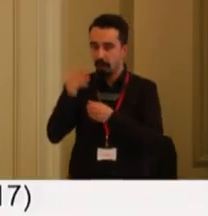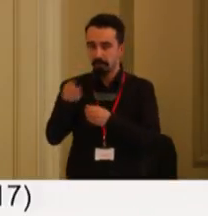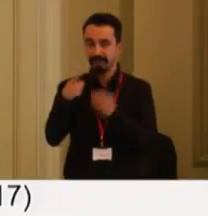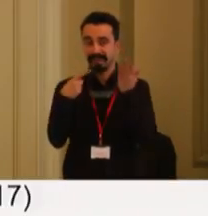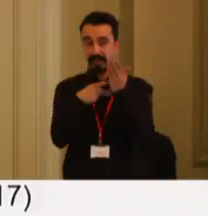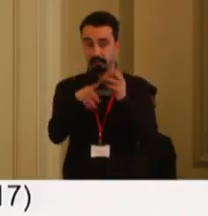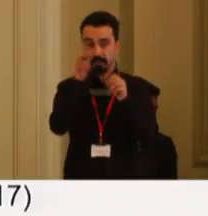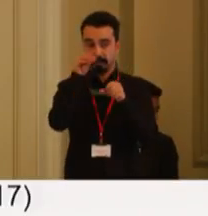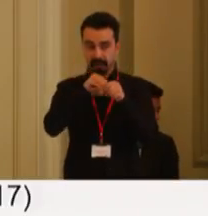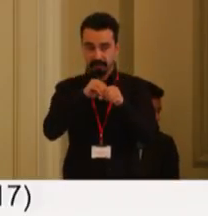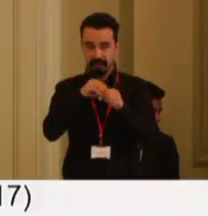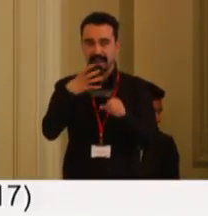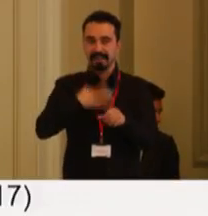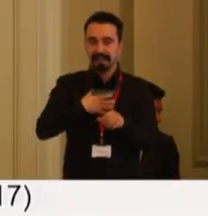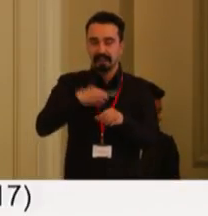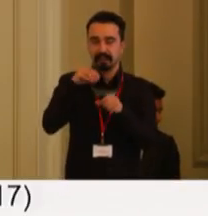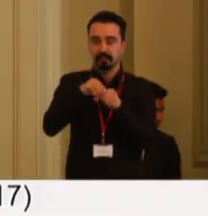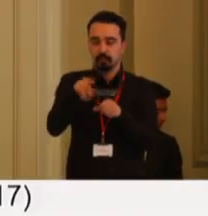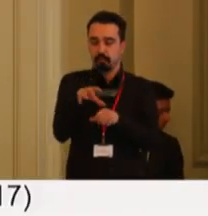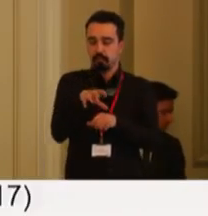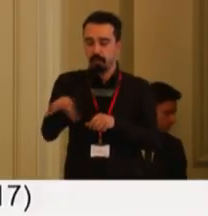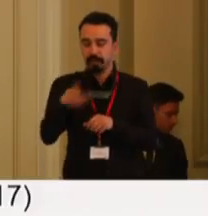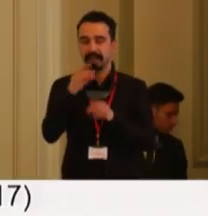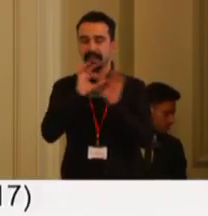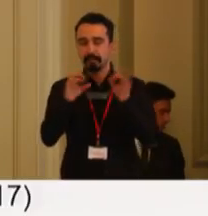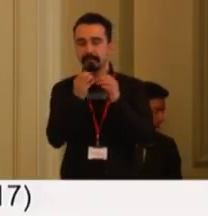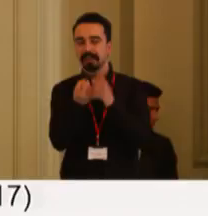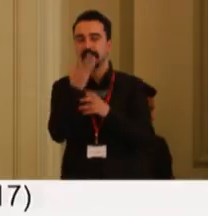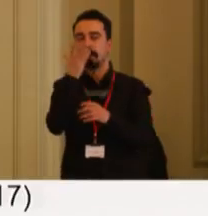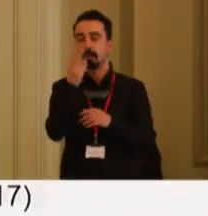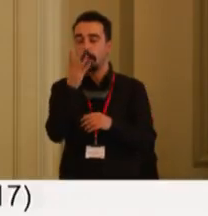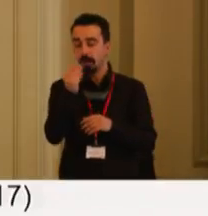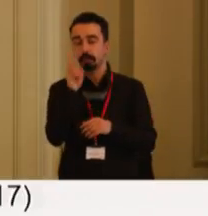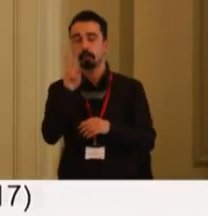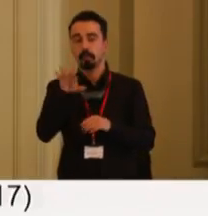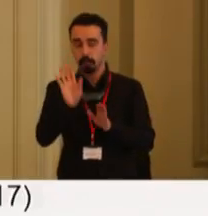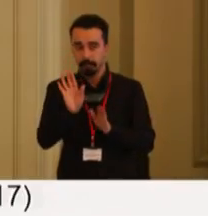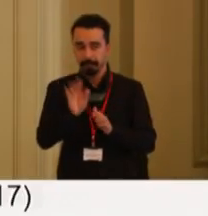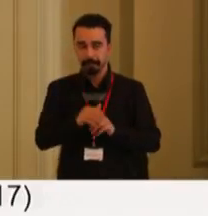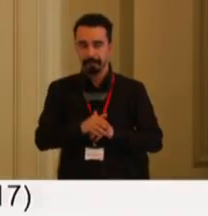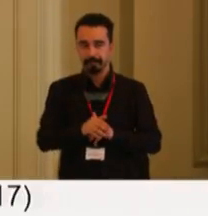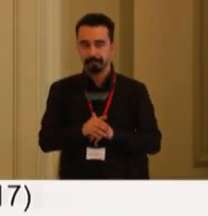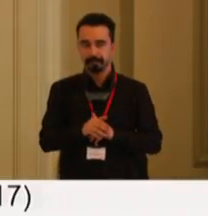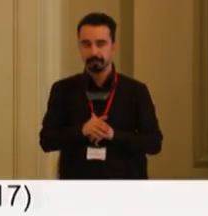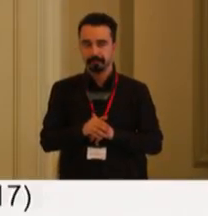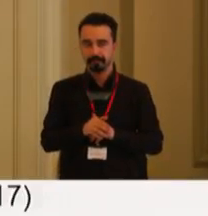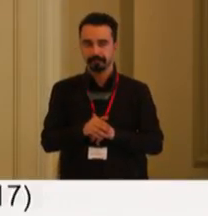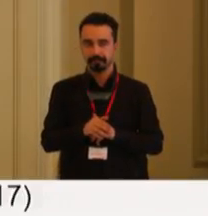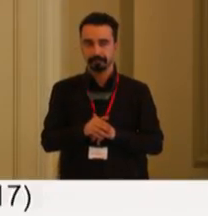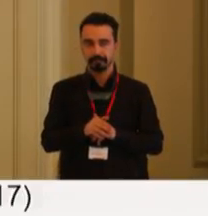to socialize. As far as technology is concerned, they still don't believe that they know well